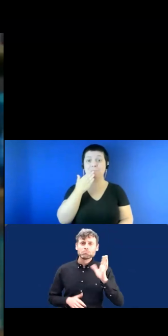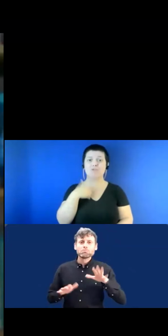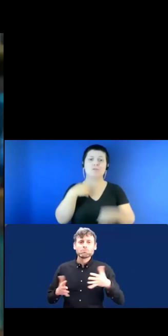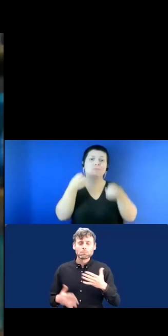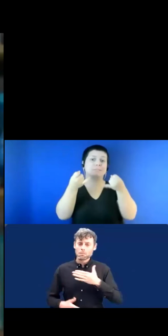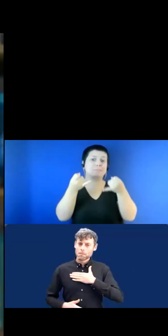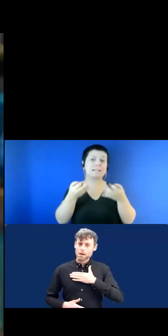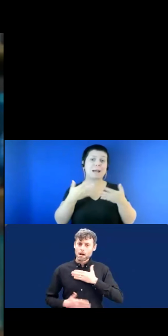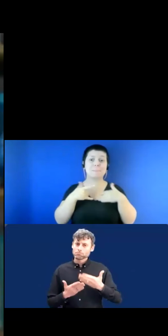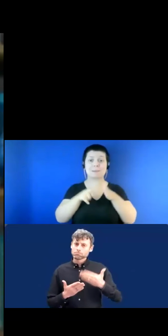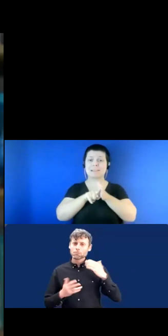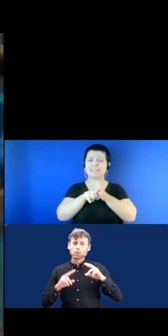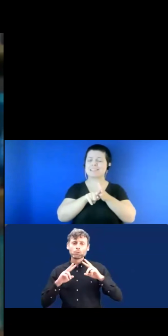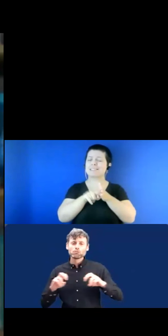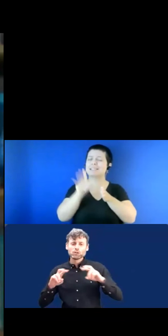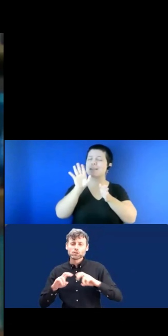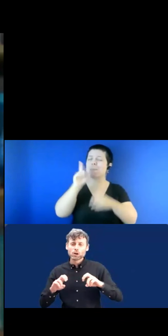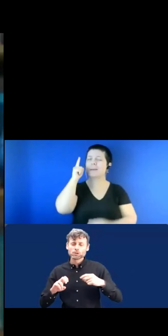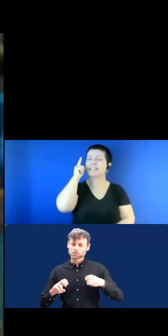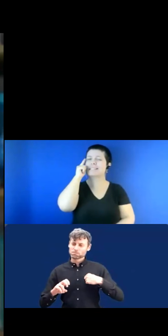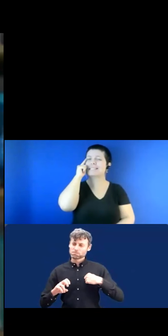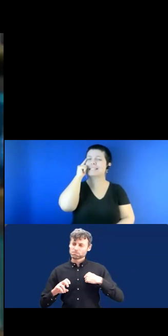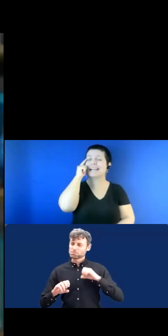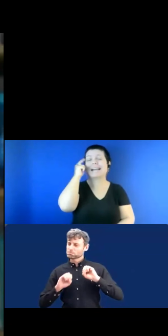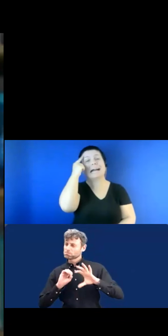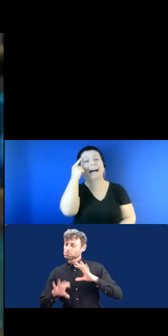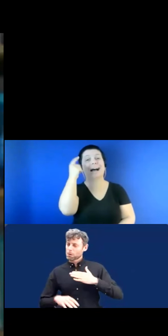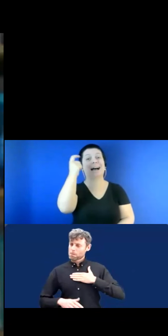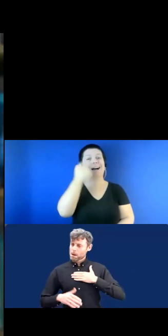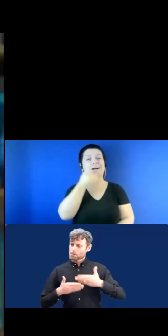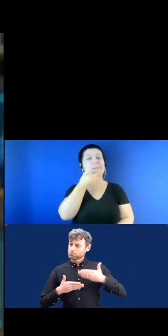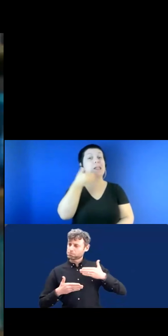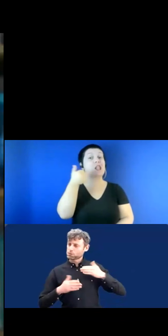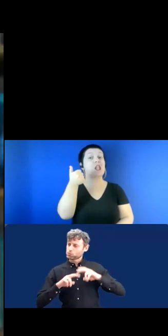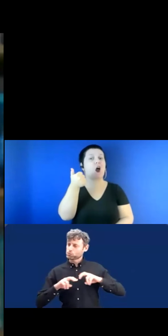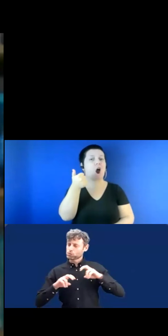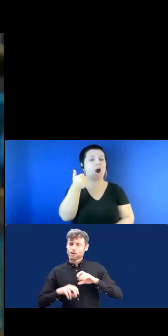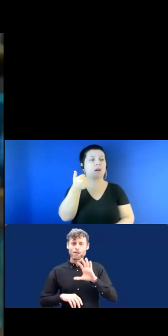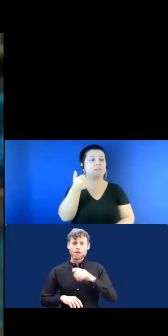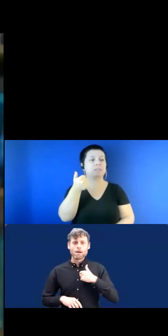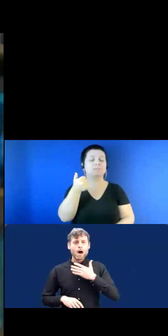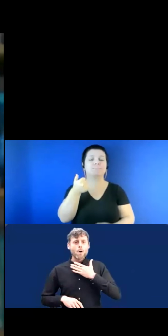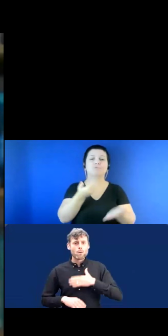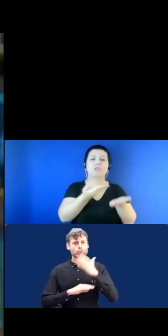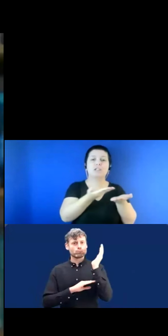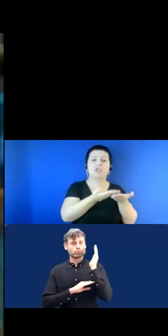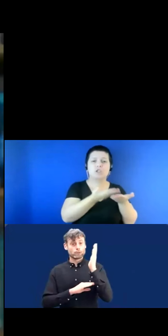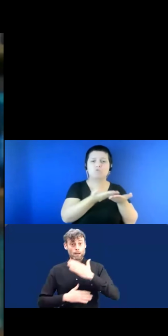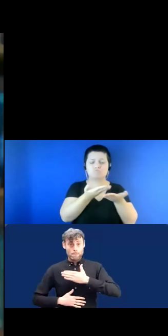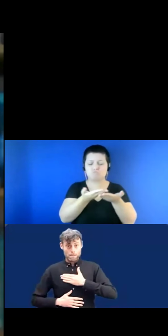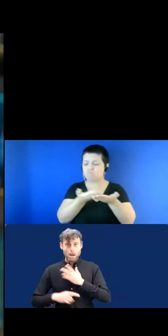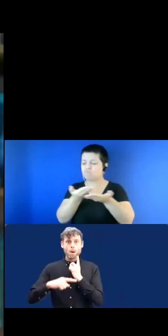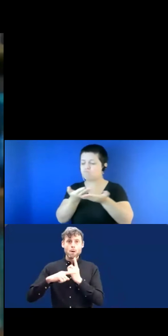I found it a better idea to share with you several studies also from other colleagues, which are